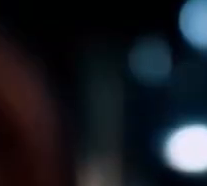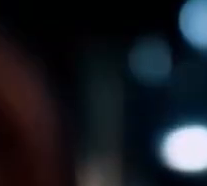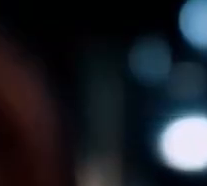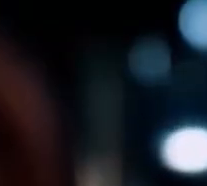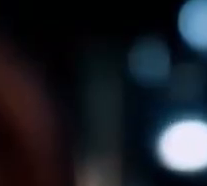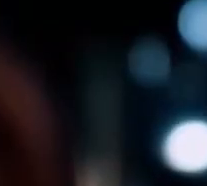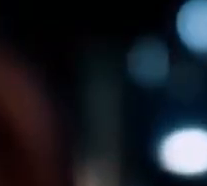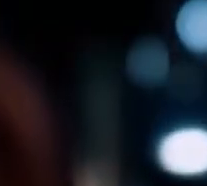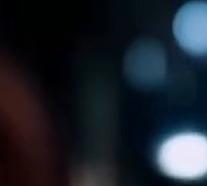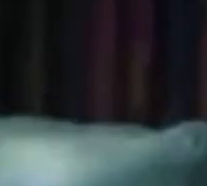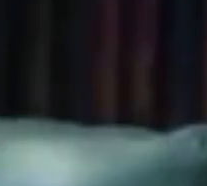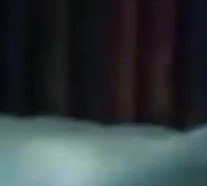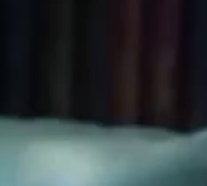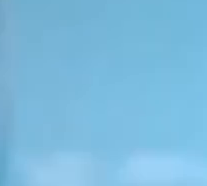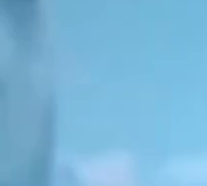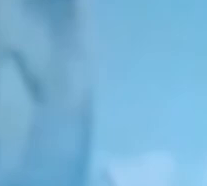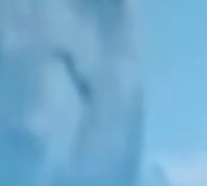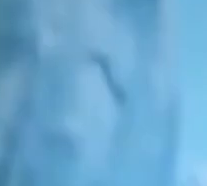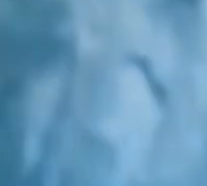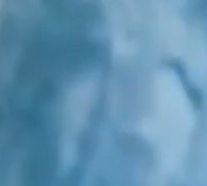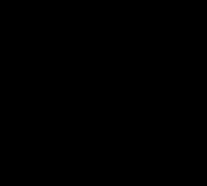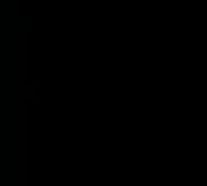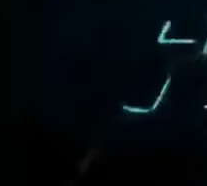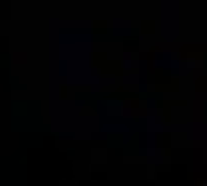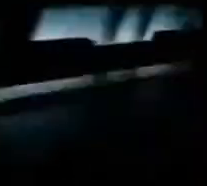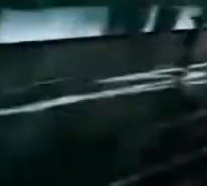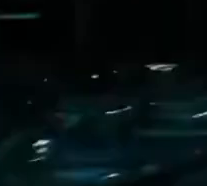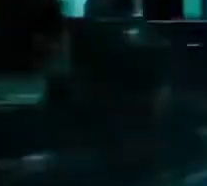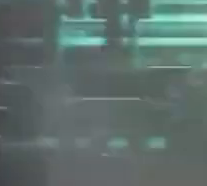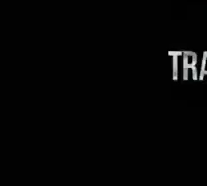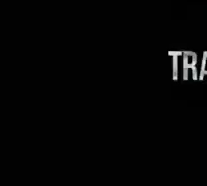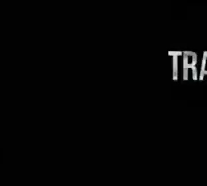That's because you're mentally unstable. Thank you.